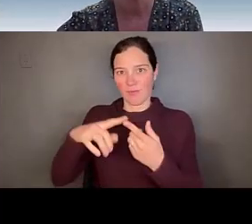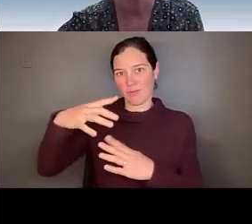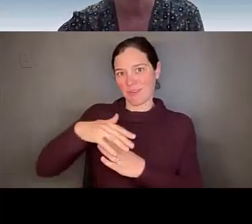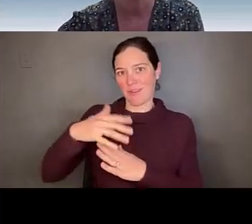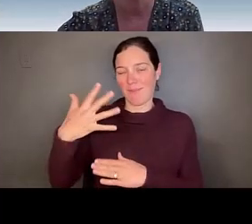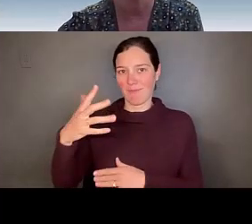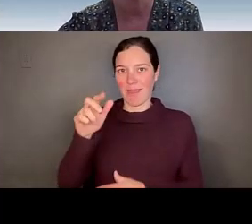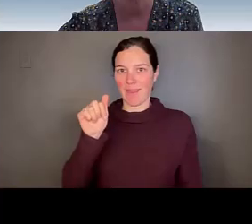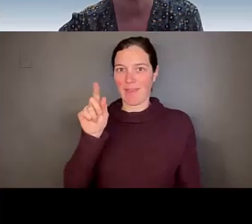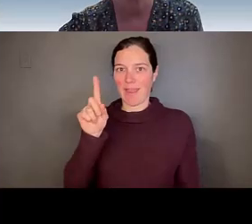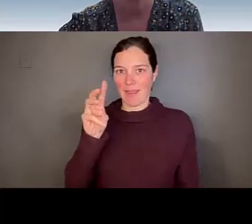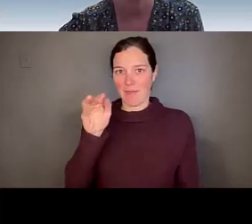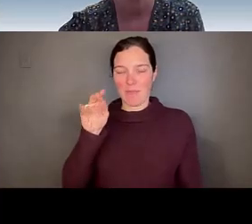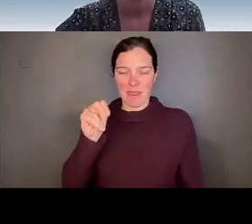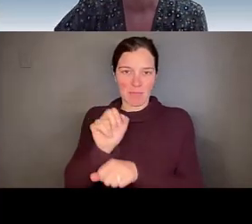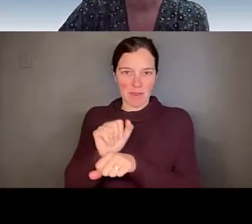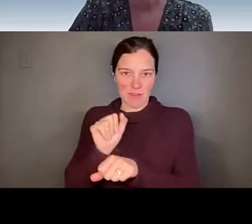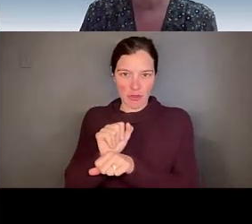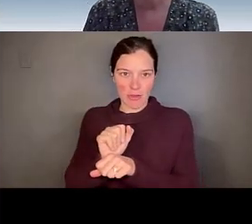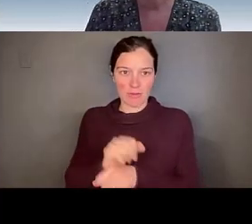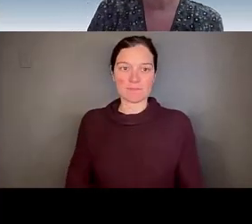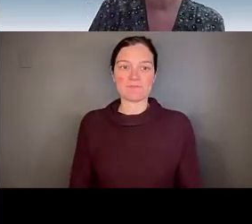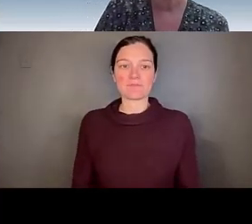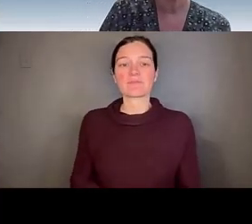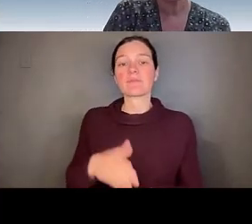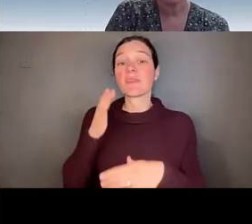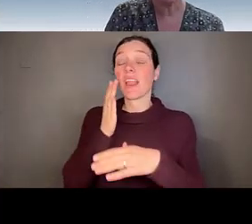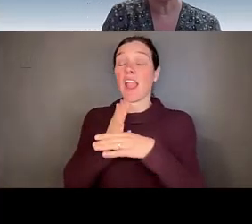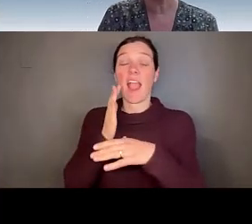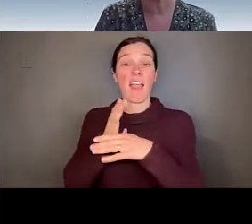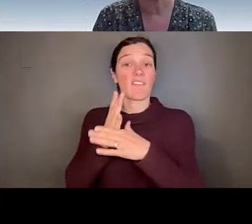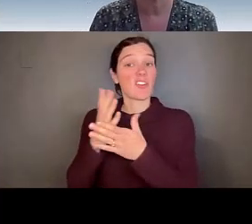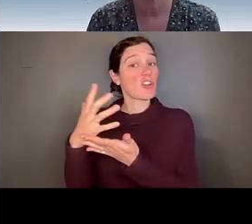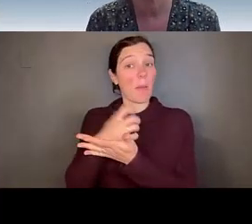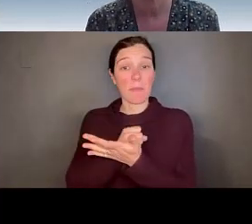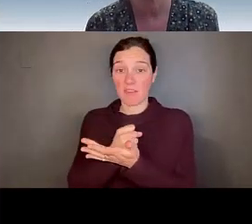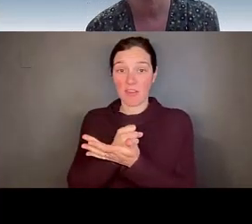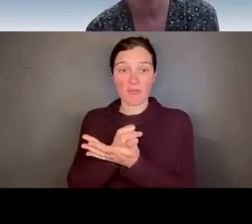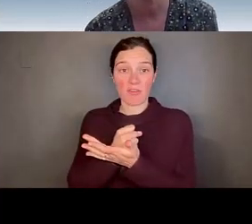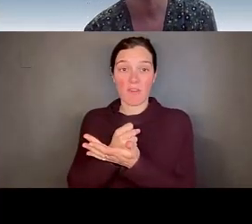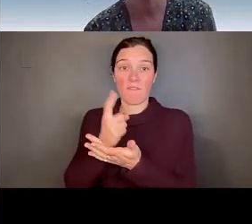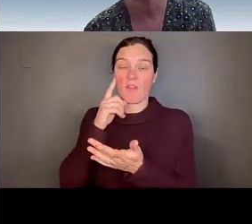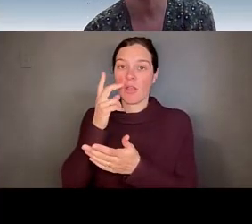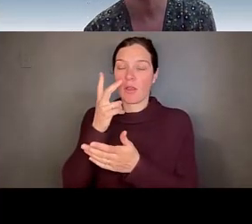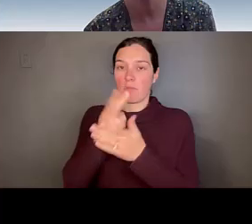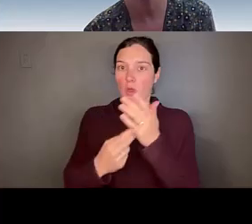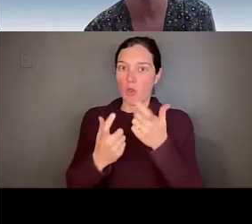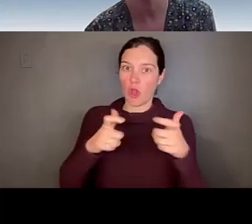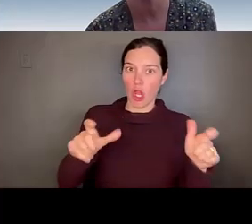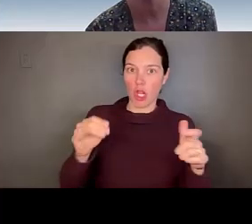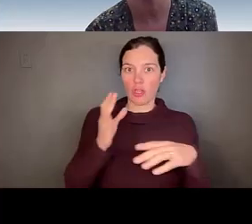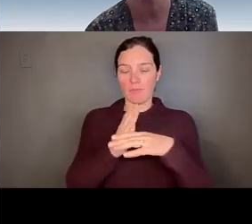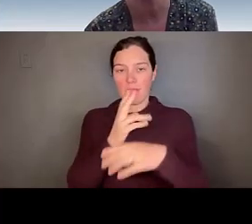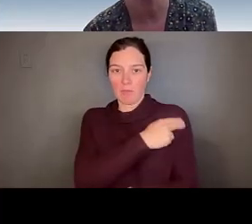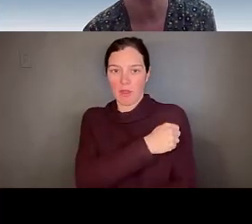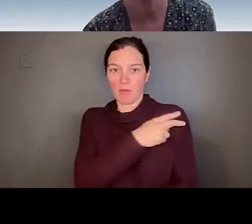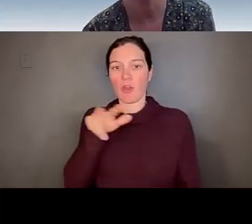5 administrative positions in aggregate. The average compensations for the top 5 positions for both large and medium hospitals